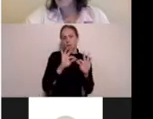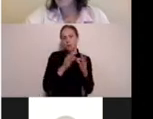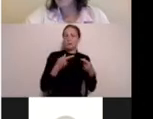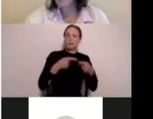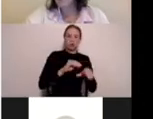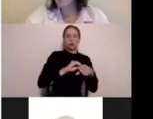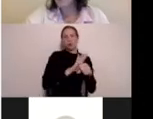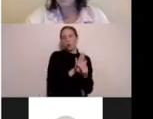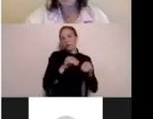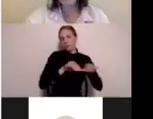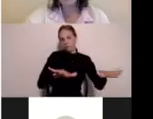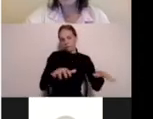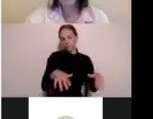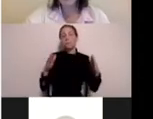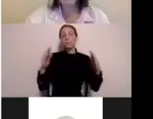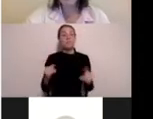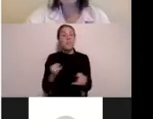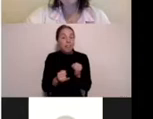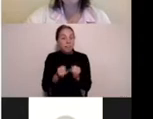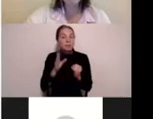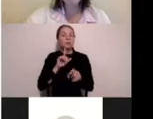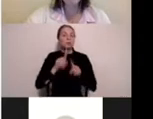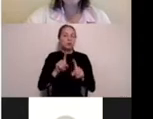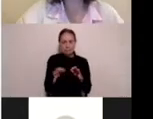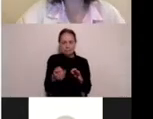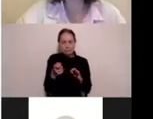out with a Q&A session, which will be moderated by me.